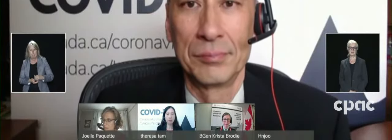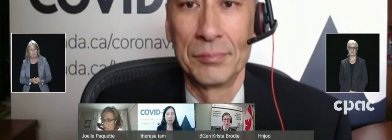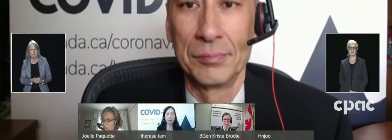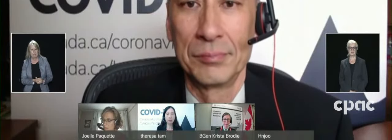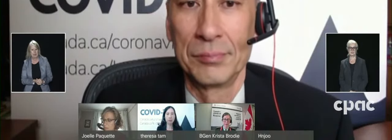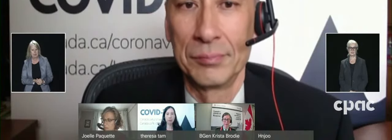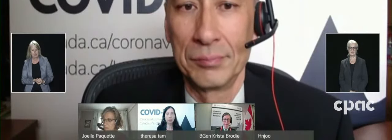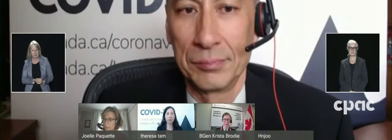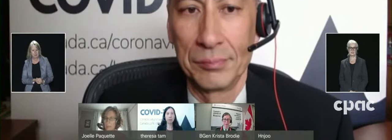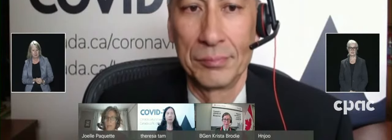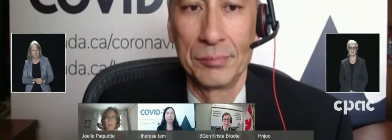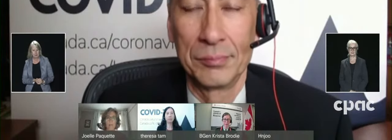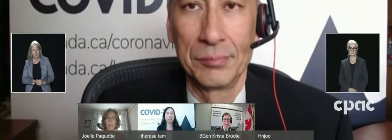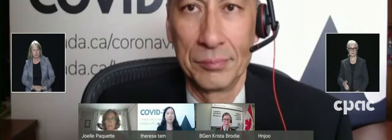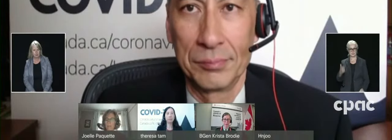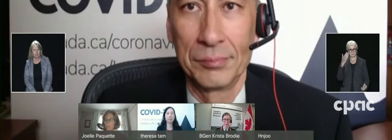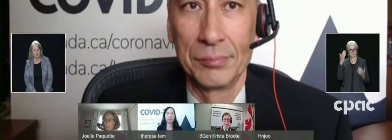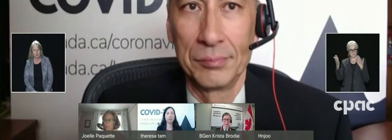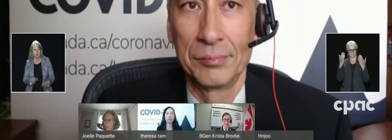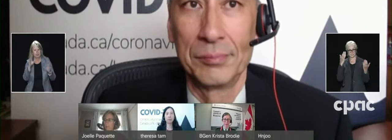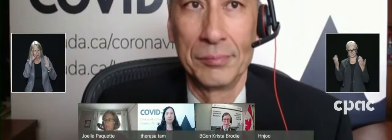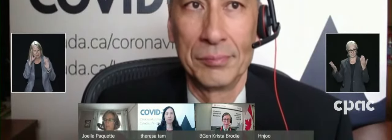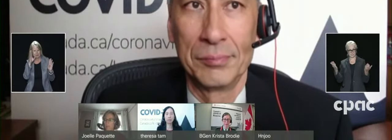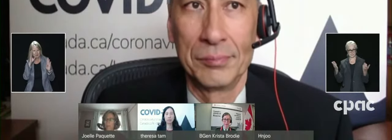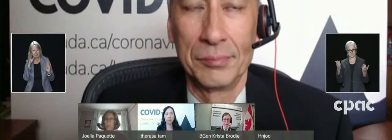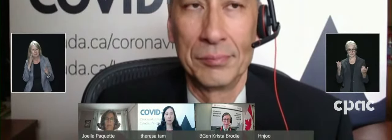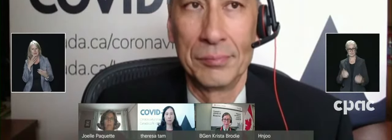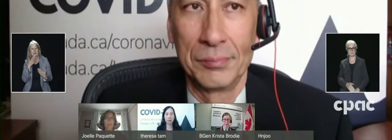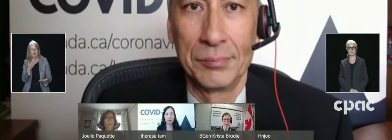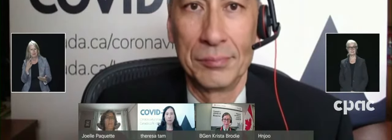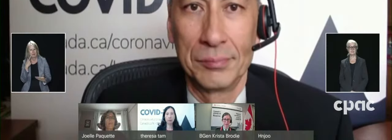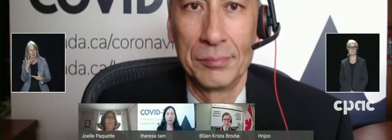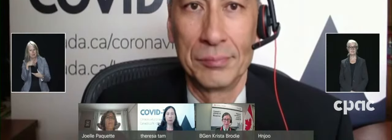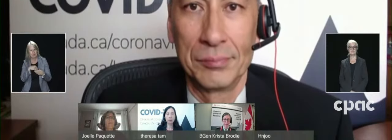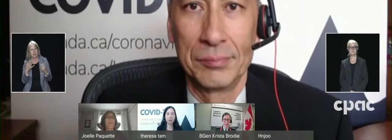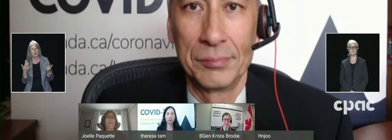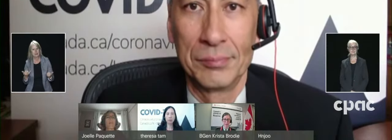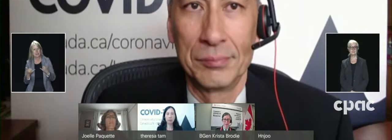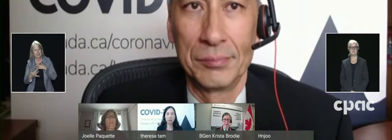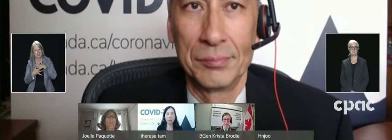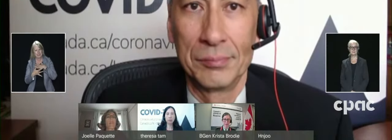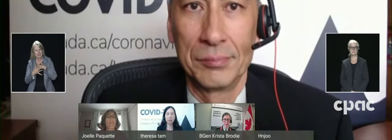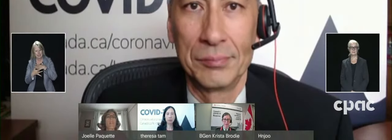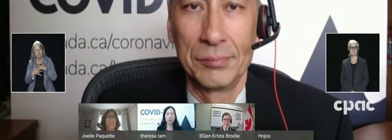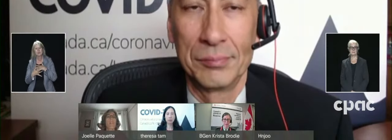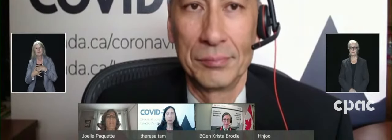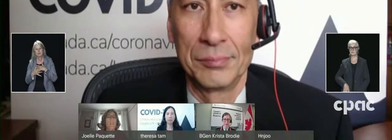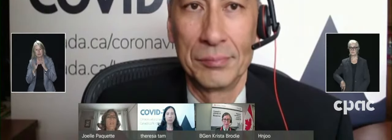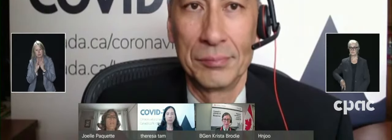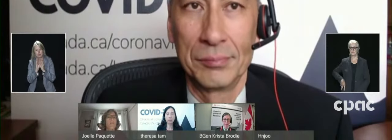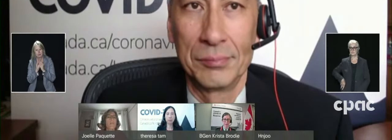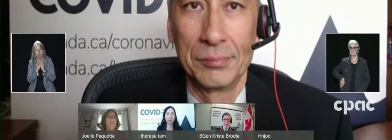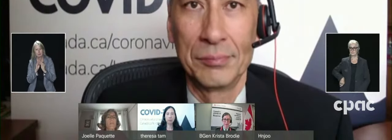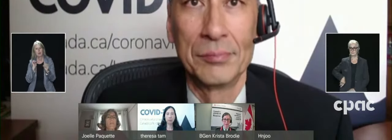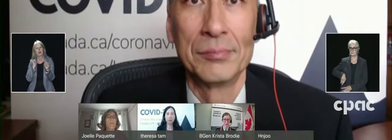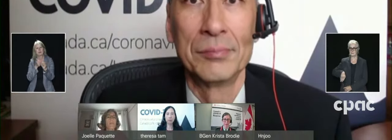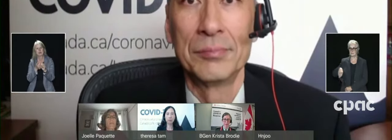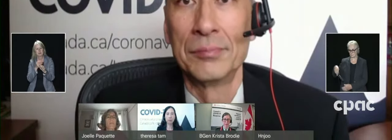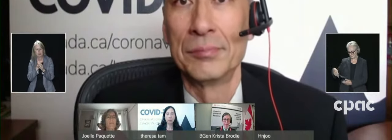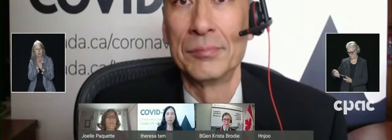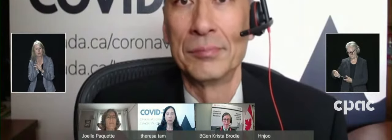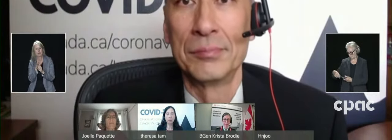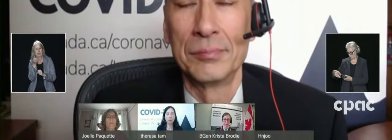Hello, everyone. Bonjour à tous. Welcome, and thank you for participating in today's technical briefing, which will provide an update on the